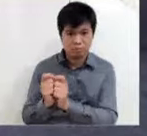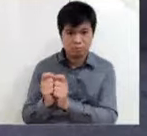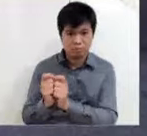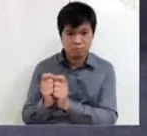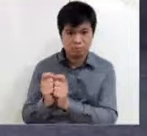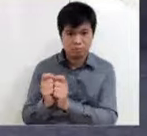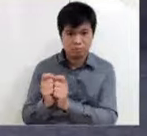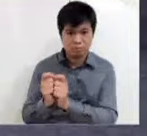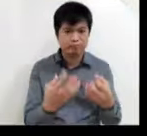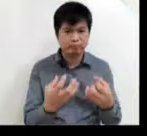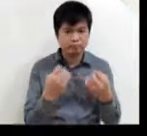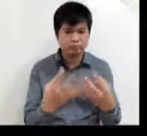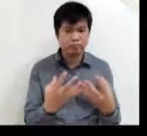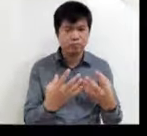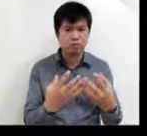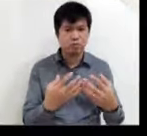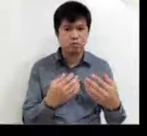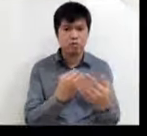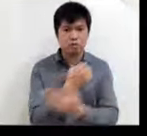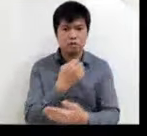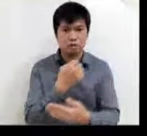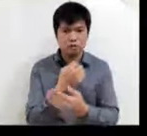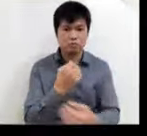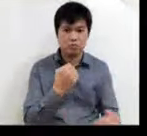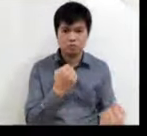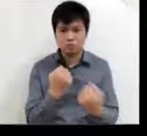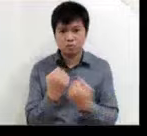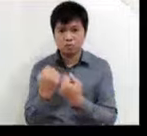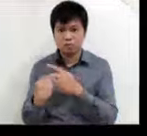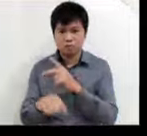in support of the Philippines. How is the U.S. government now